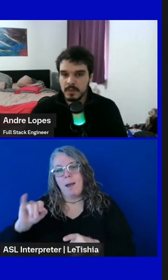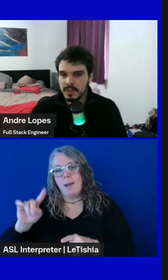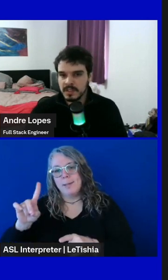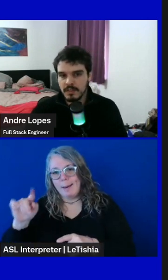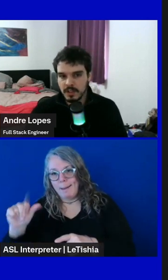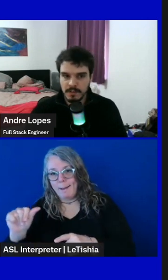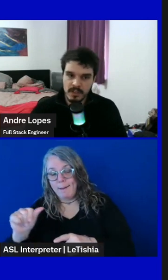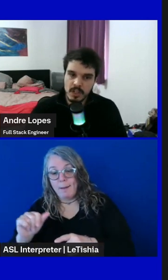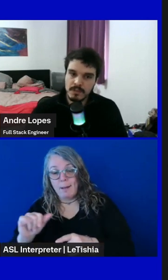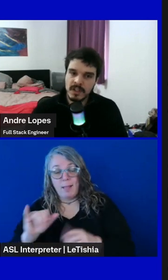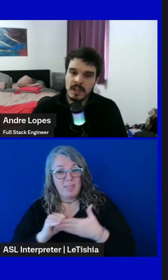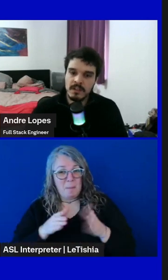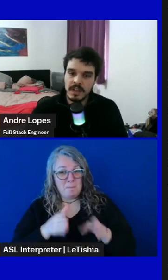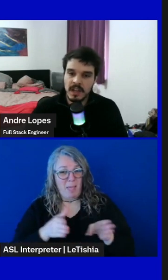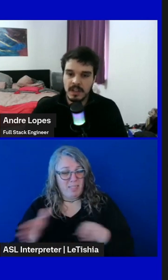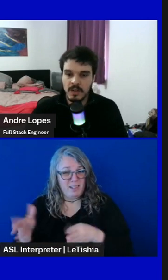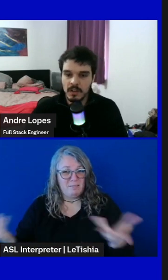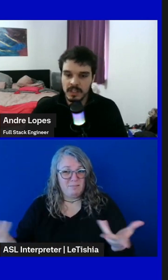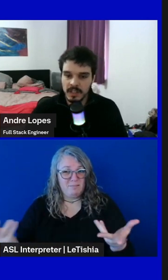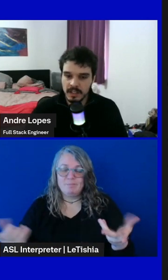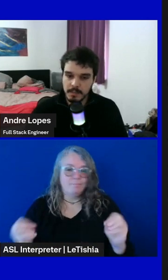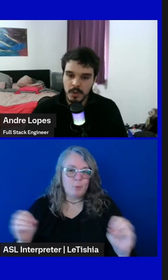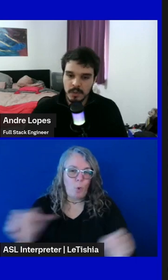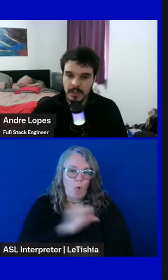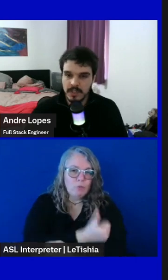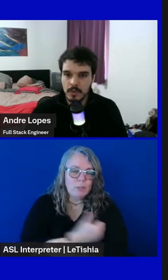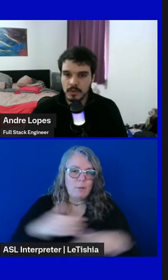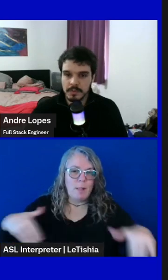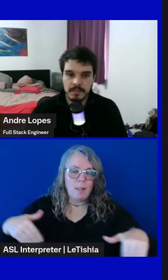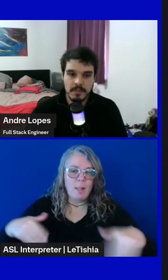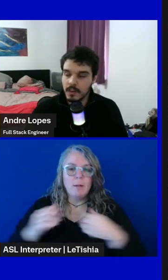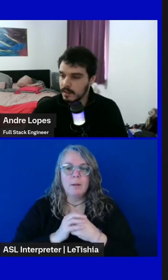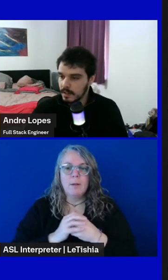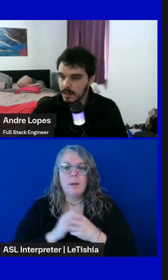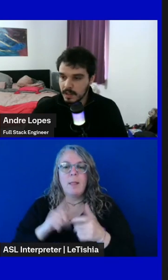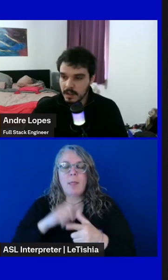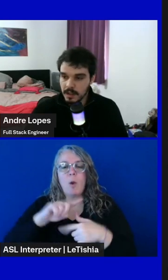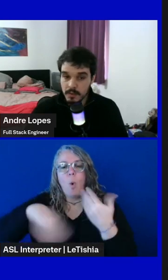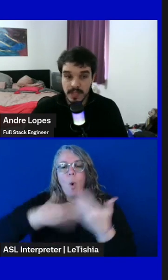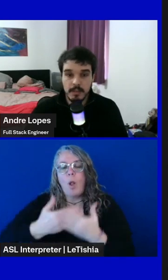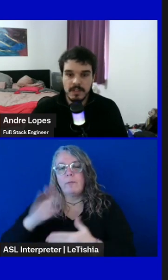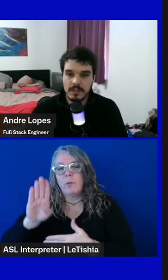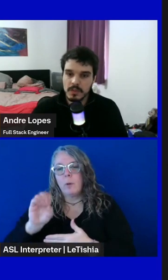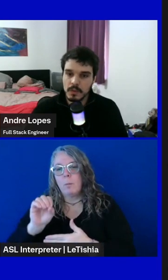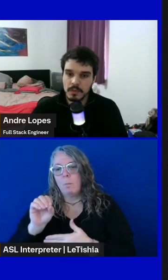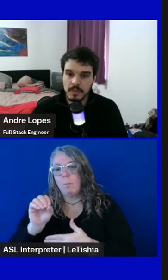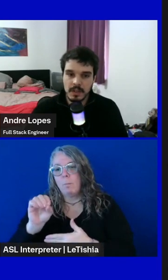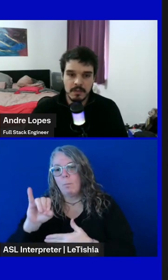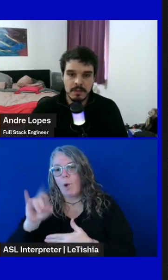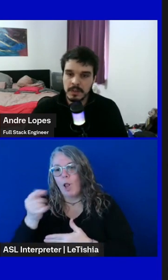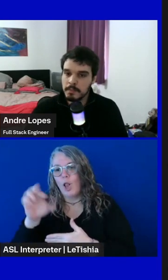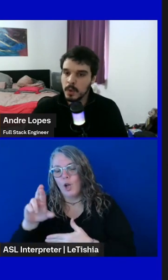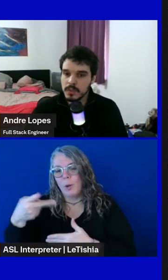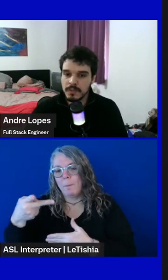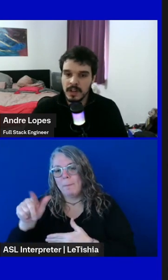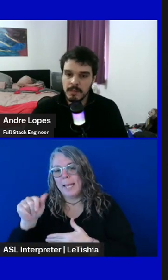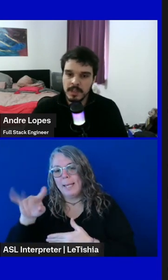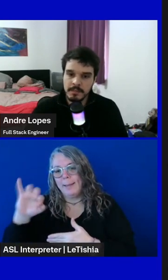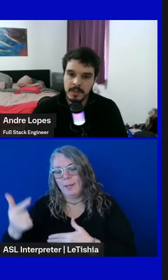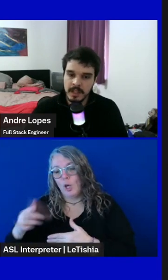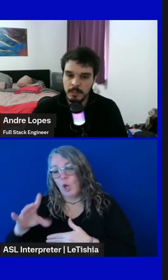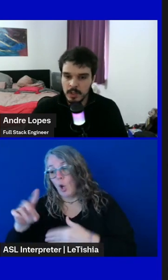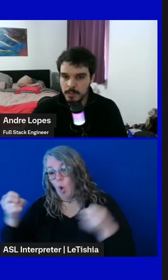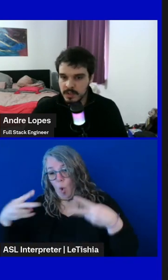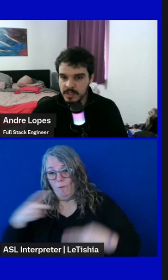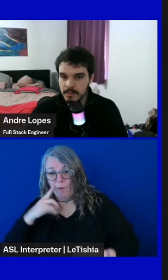method, it doesn't have an authorization for now, and all the boilerplate code for creating a method. So here, the post for a